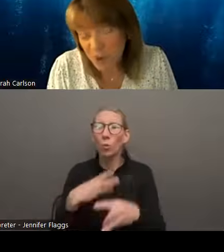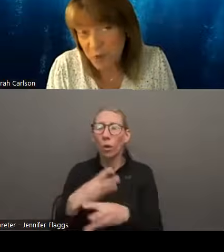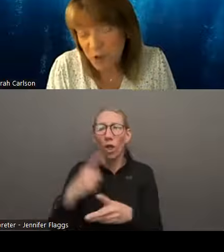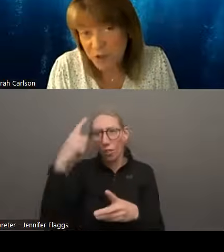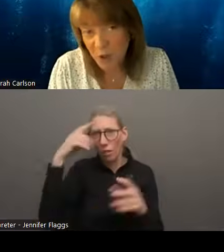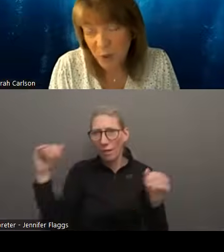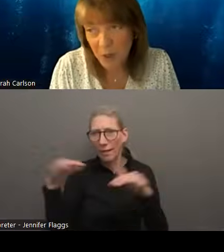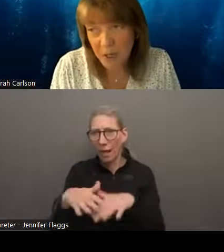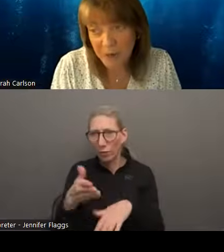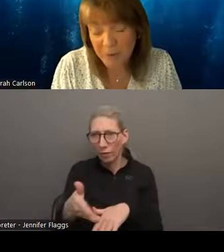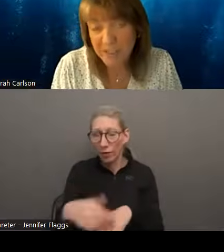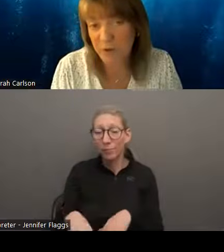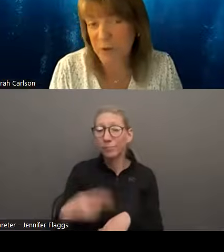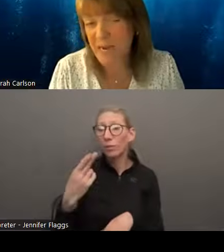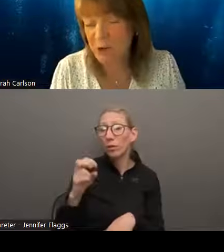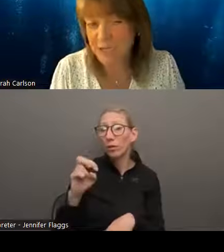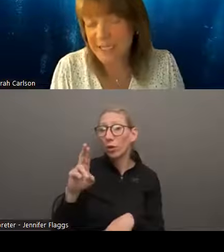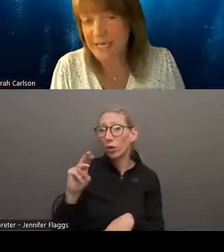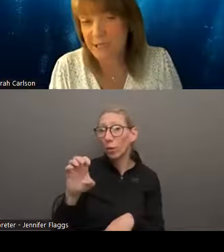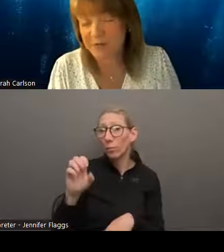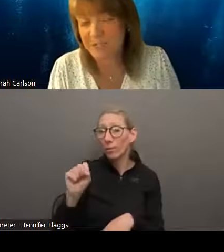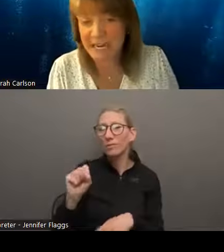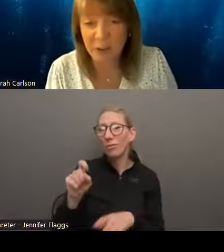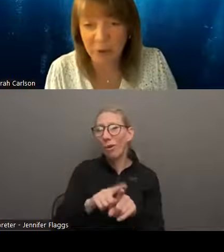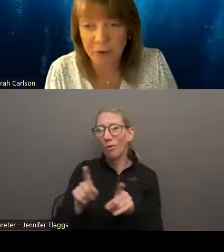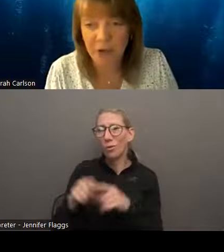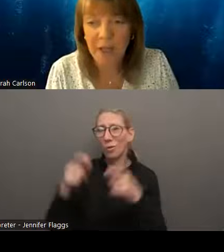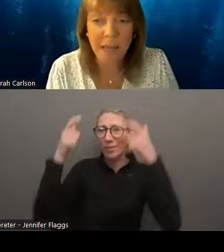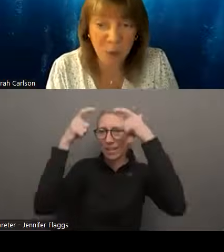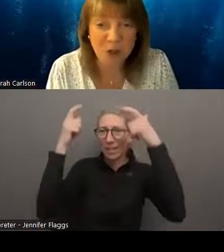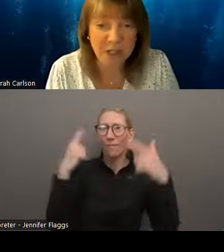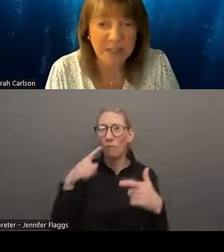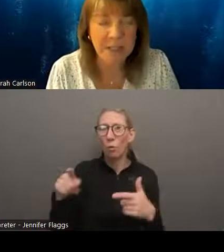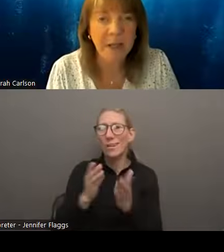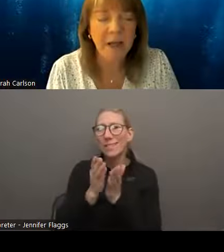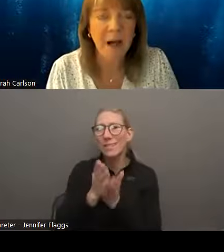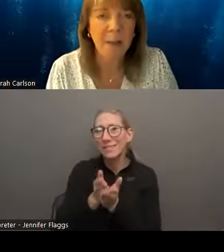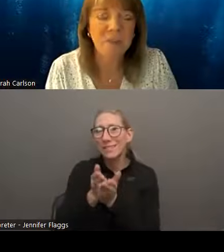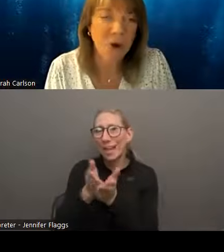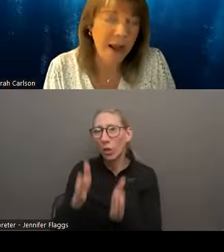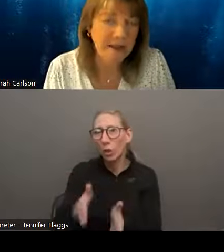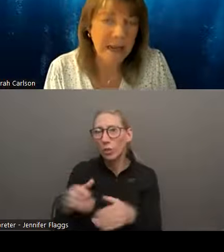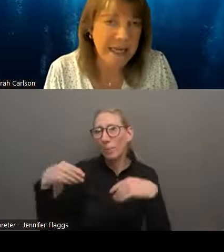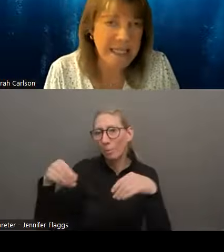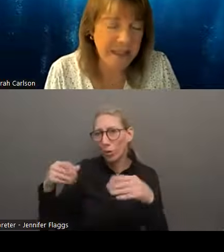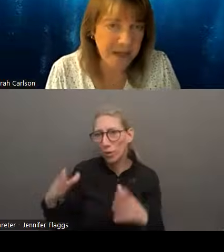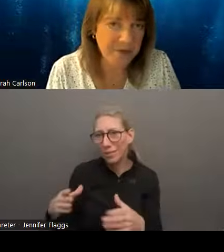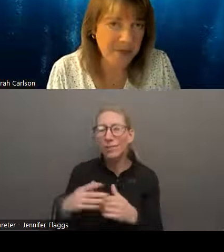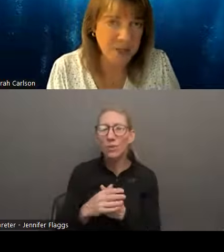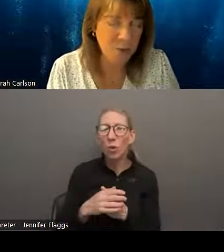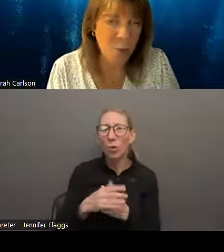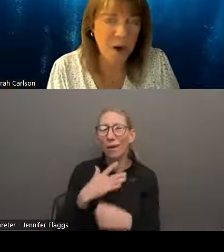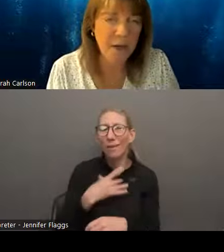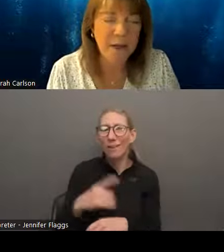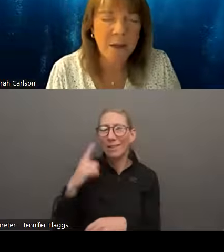of course, was also really sort of a patron saint of sailors and merchants. So I like to think of